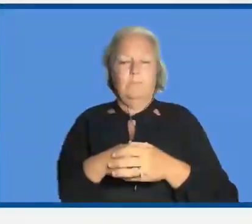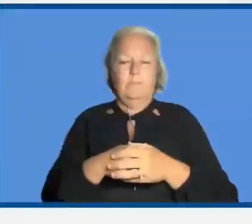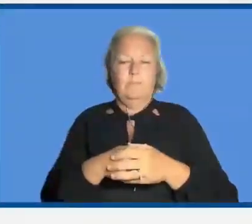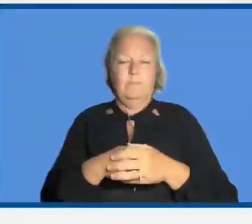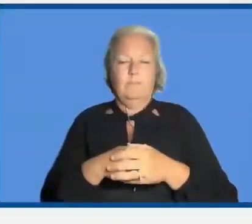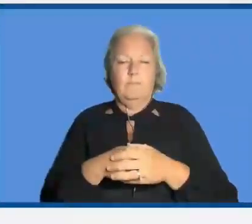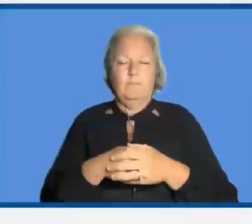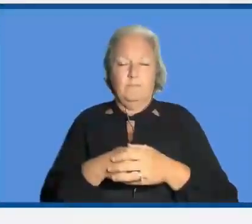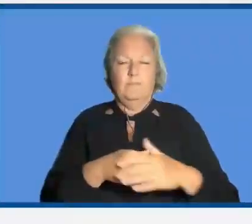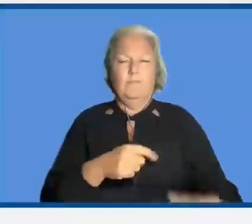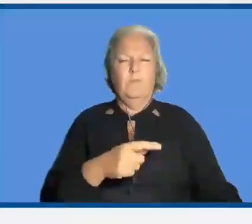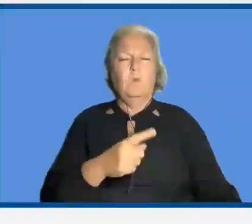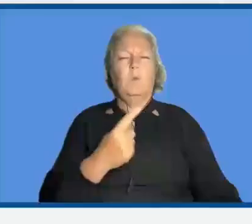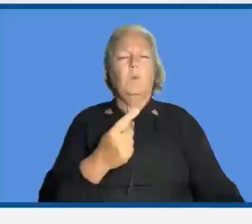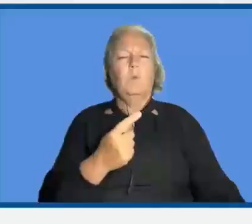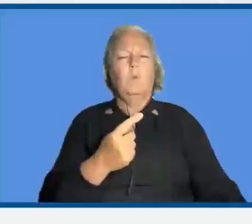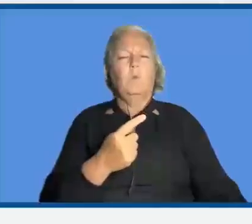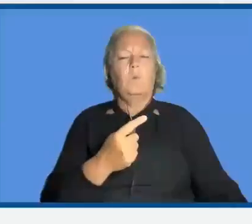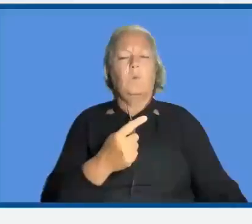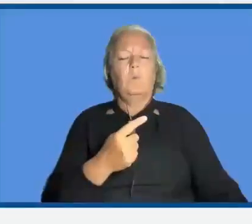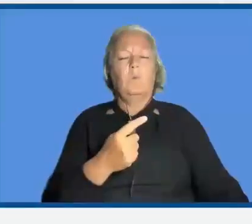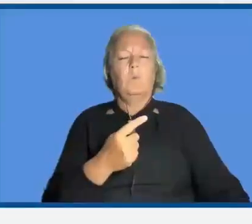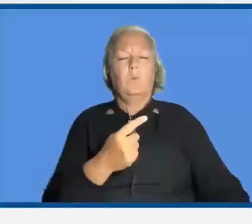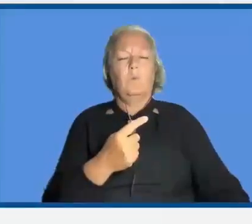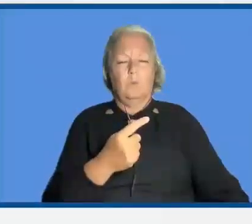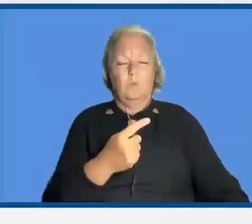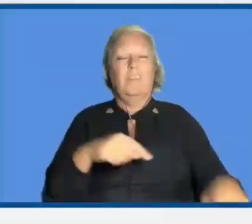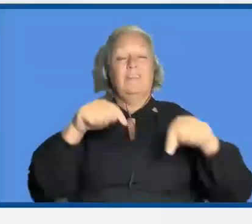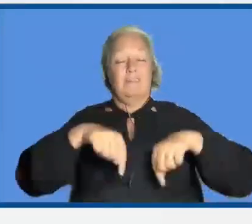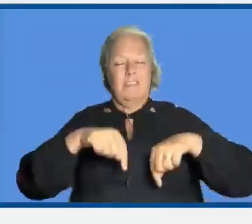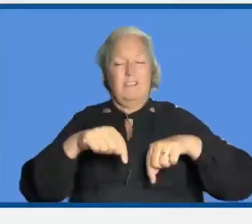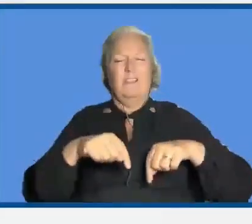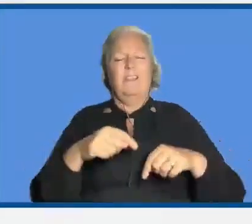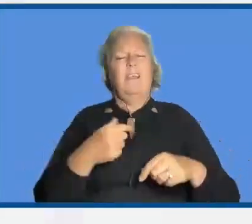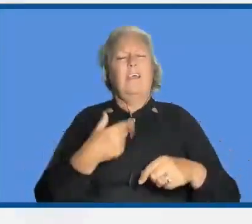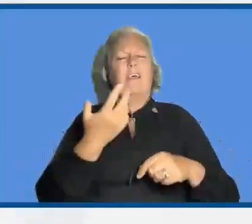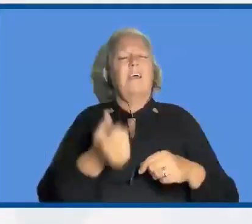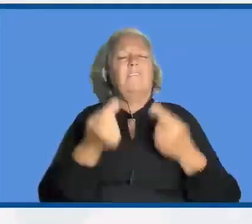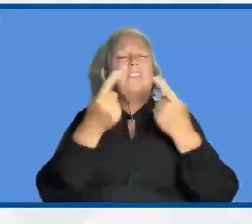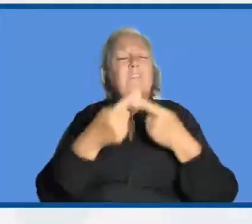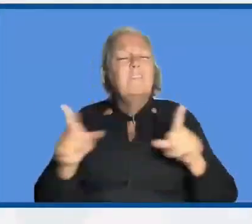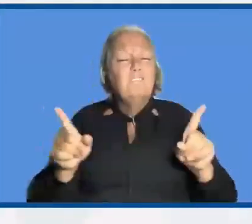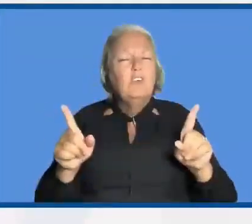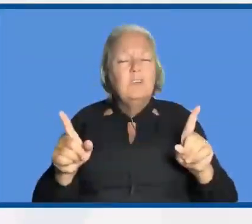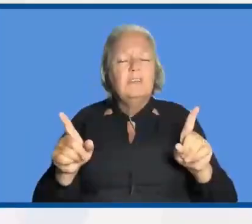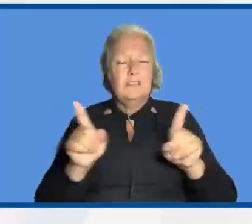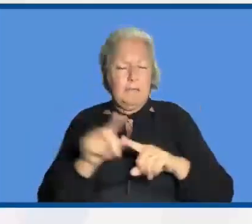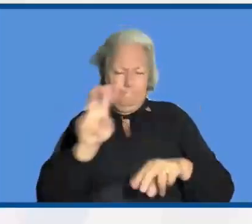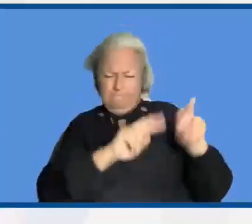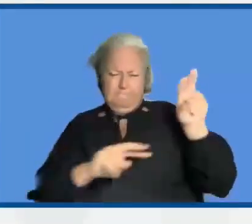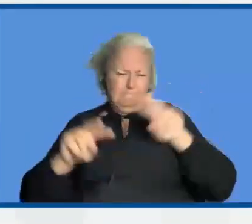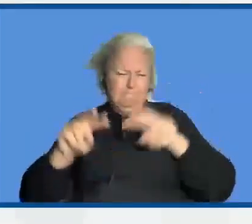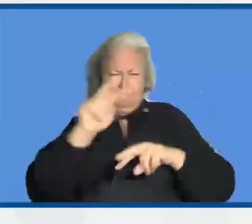now we can notice that we have the different measures so we can have all the situations that we can present here.